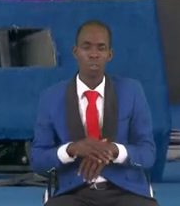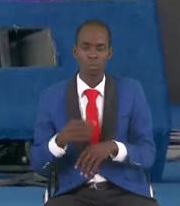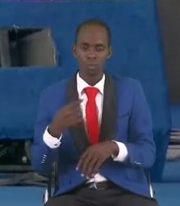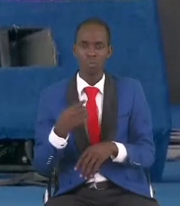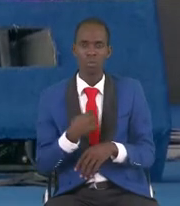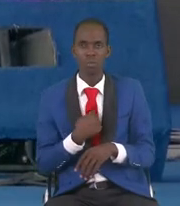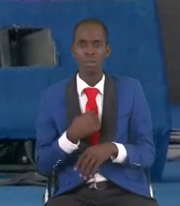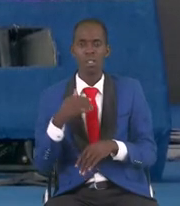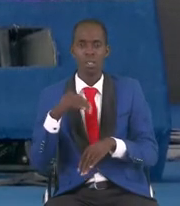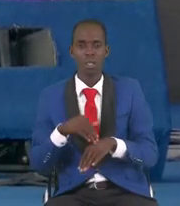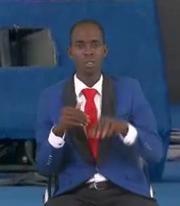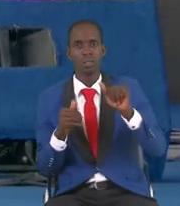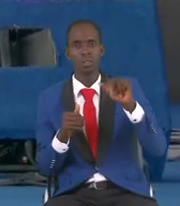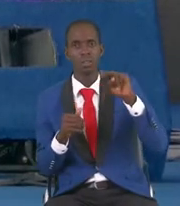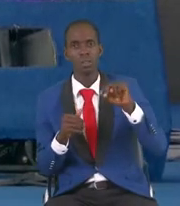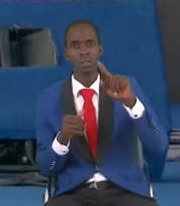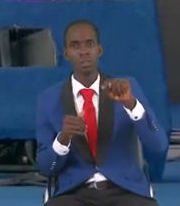at Antioch.